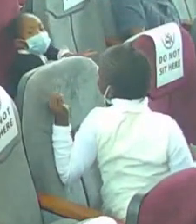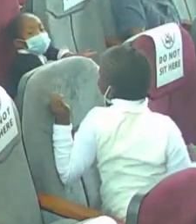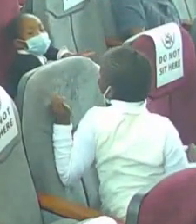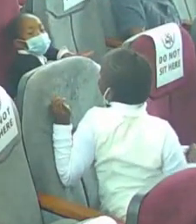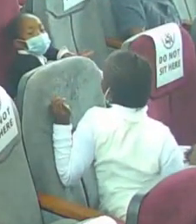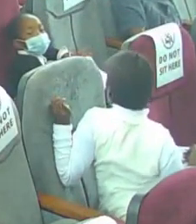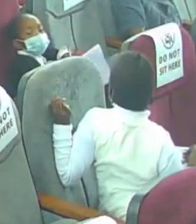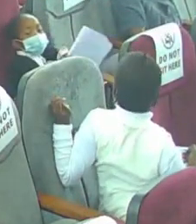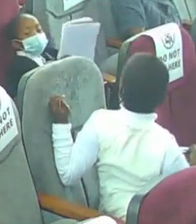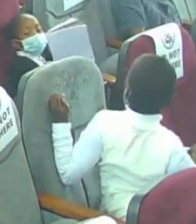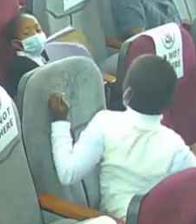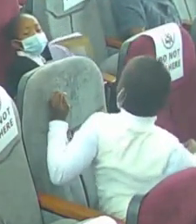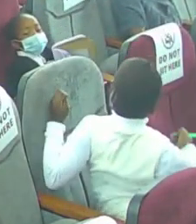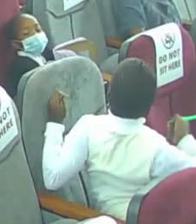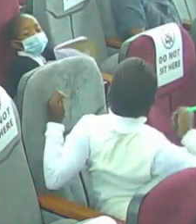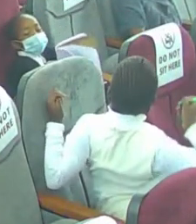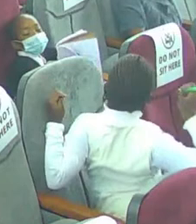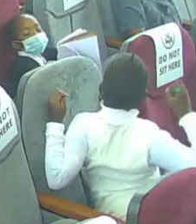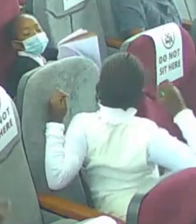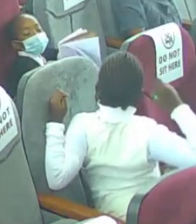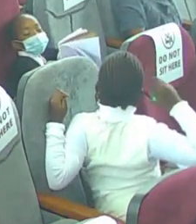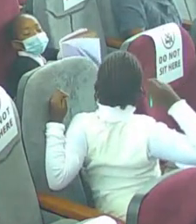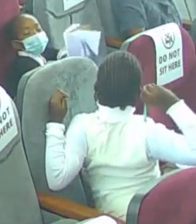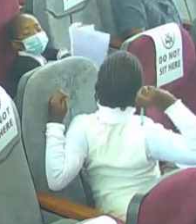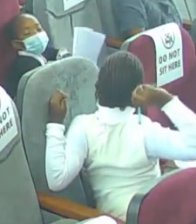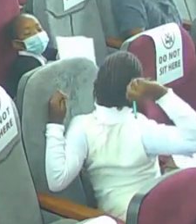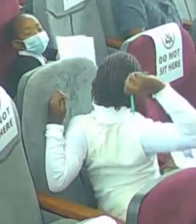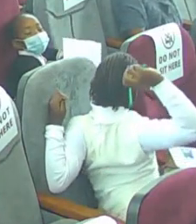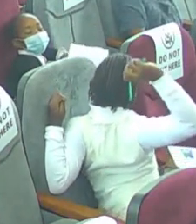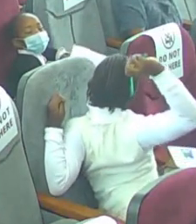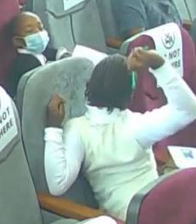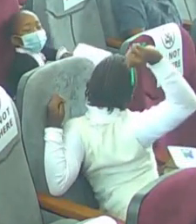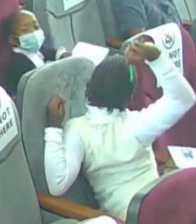May the Lord bless you as we worship him this afternoon.